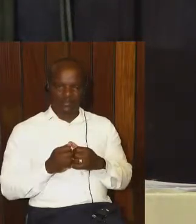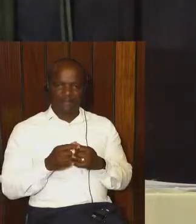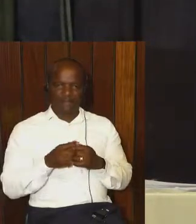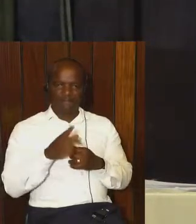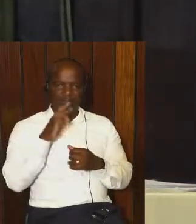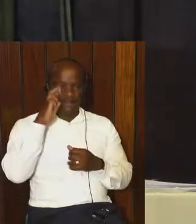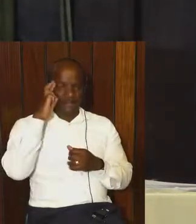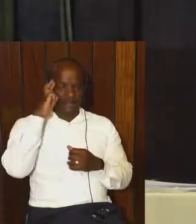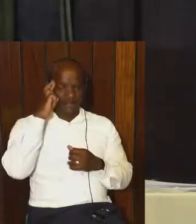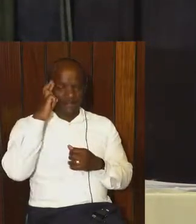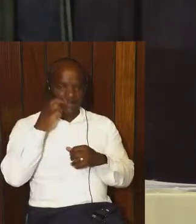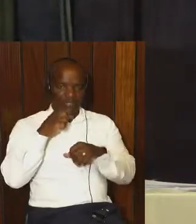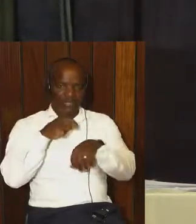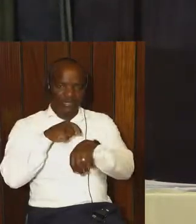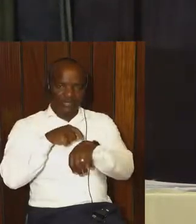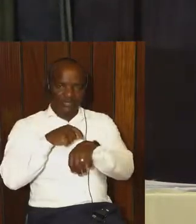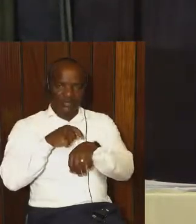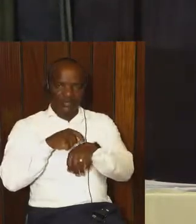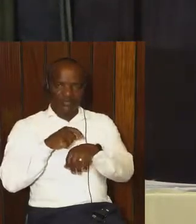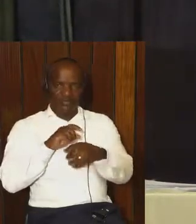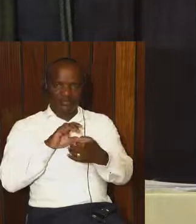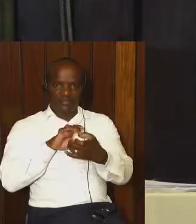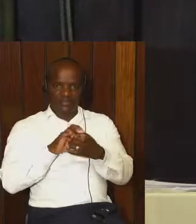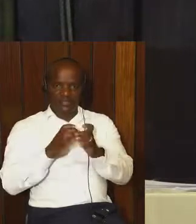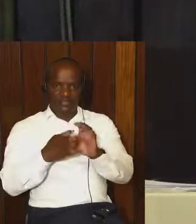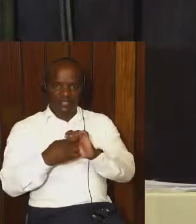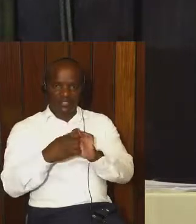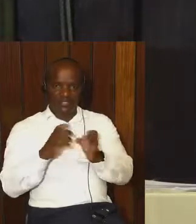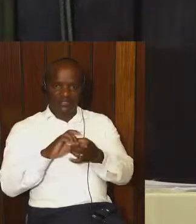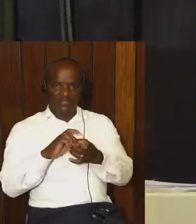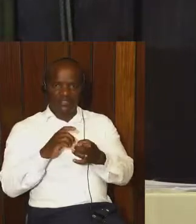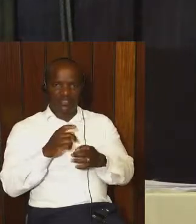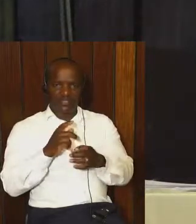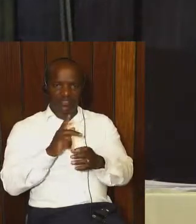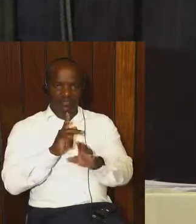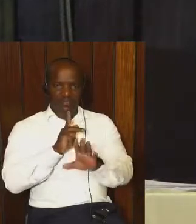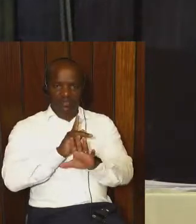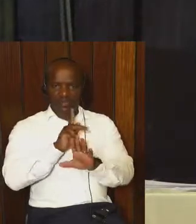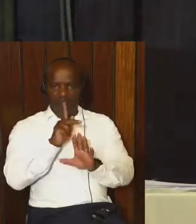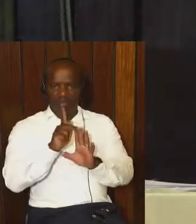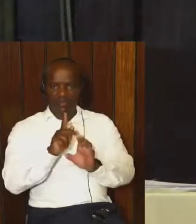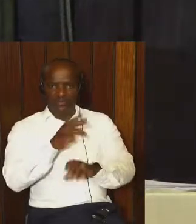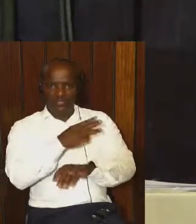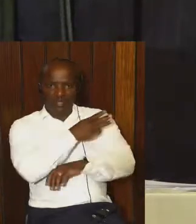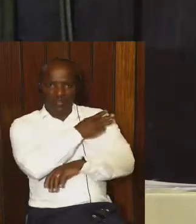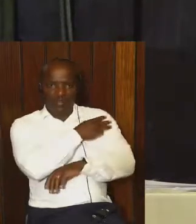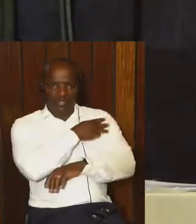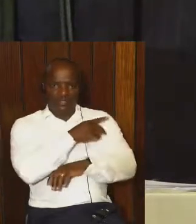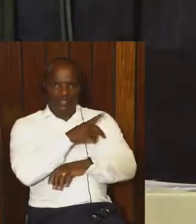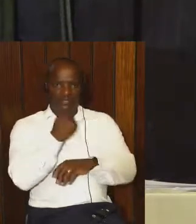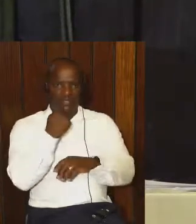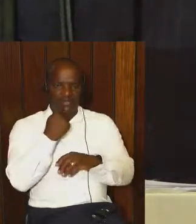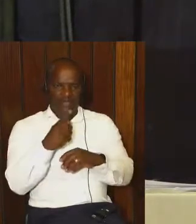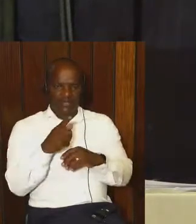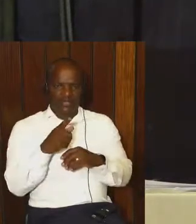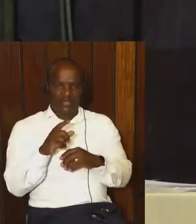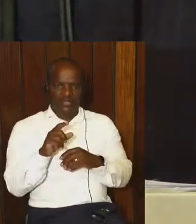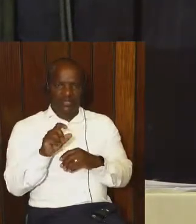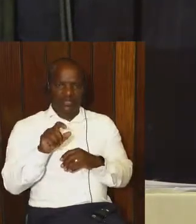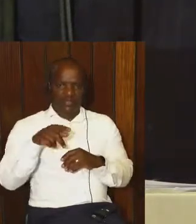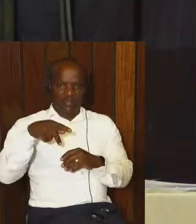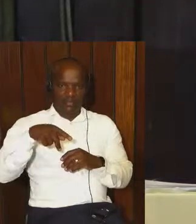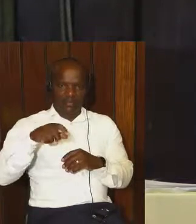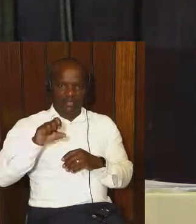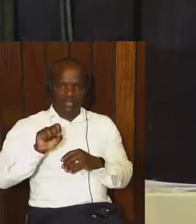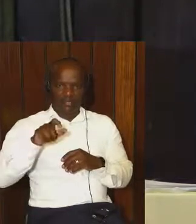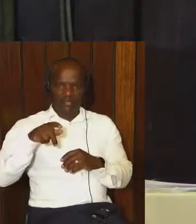Remember the time when we were engaging with the project managers from DID, they were lamenting the fact that these PSP